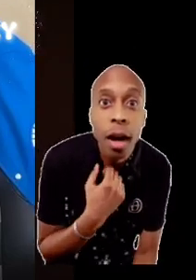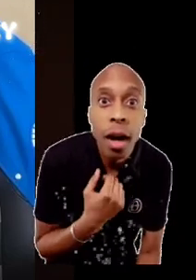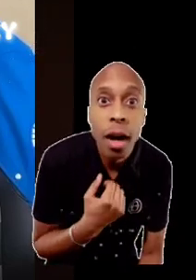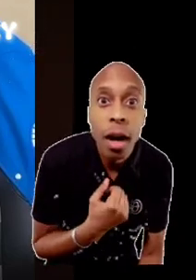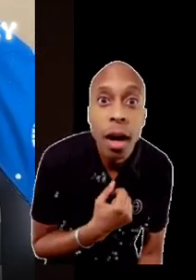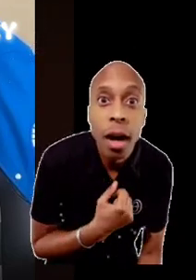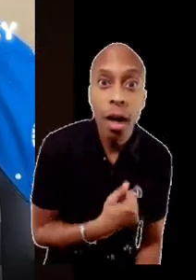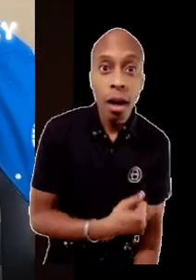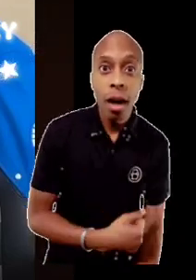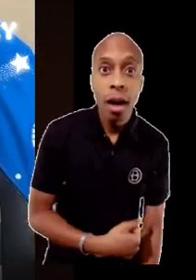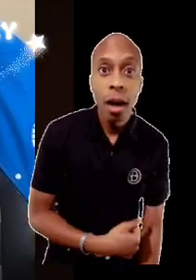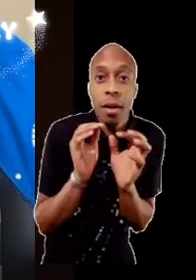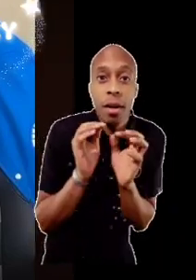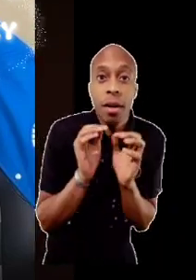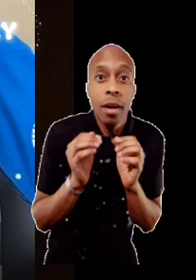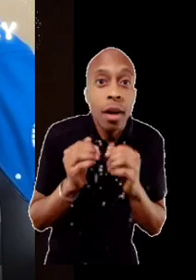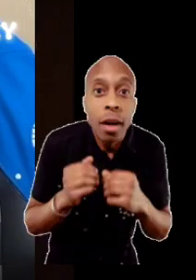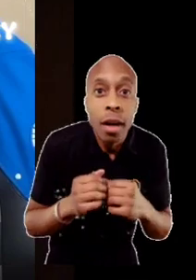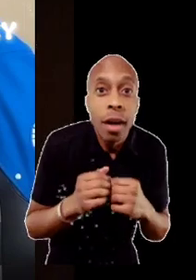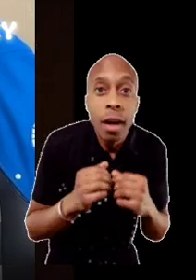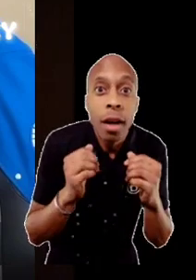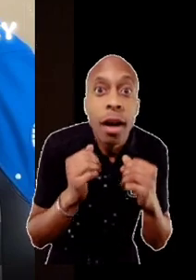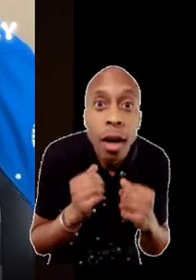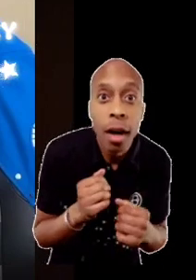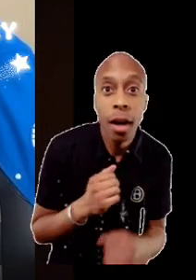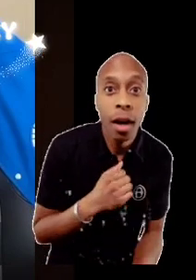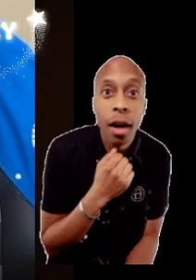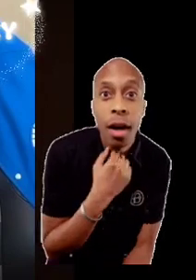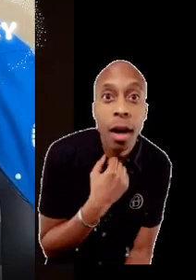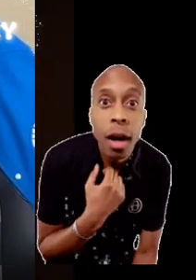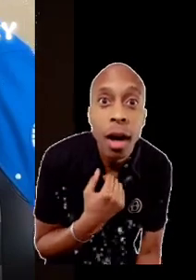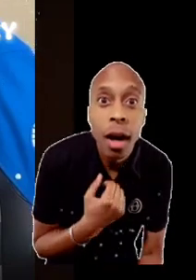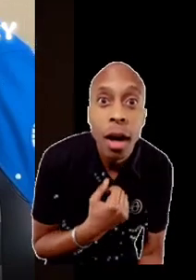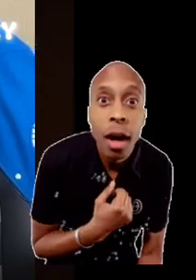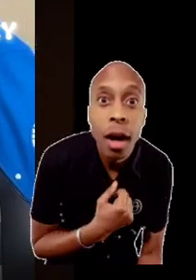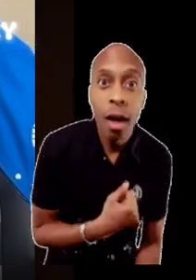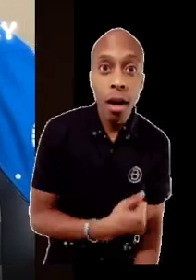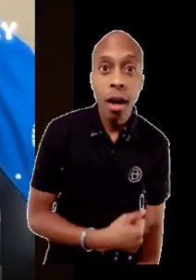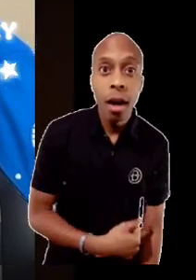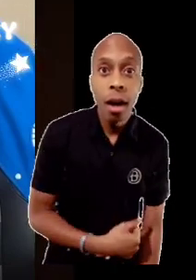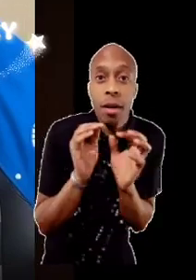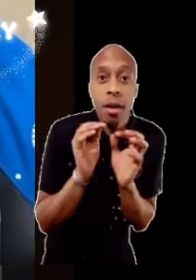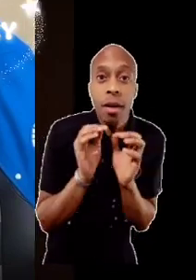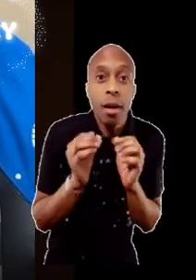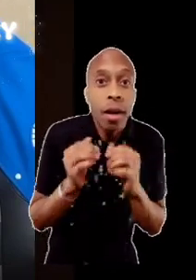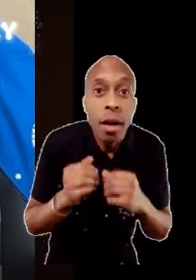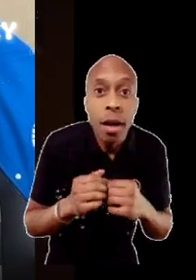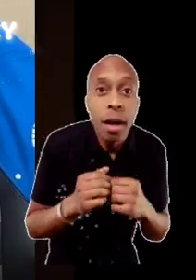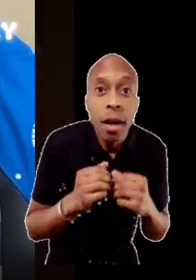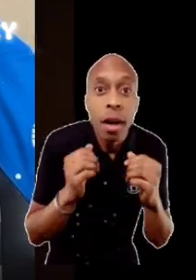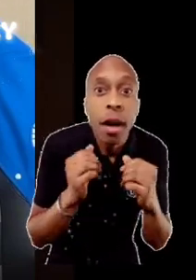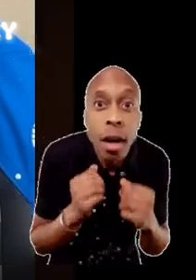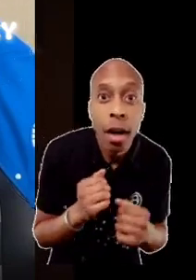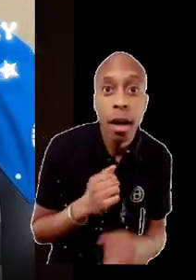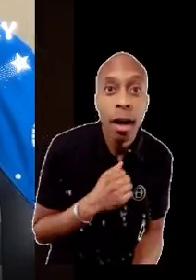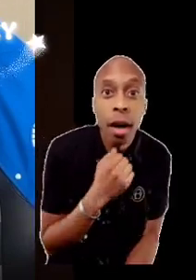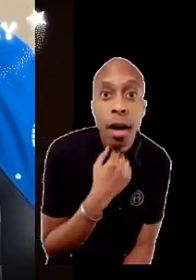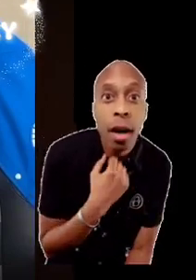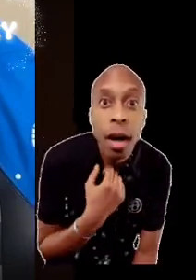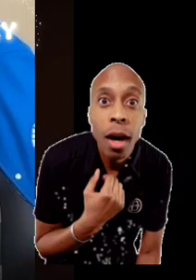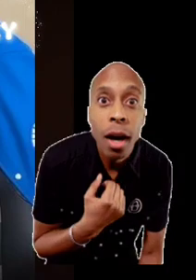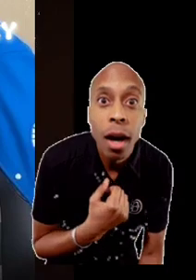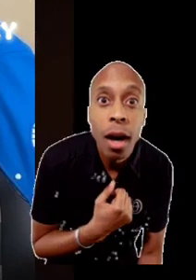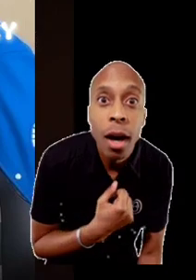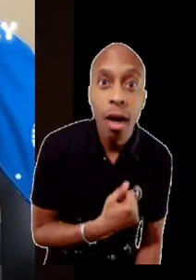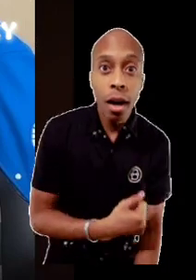Wanna call upon people for phone slackness. Oh, eh? Me have a daddy like what me